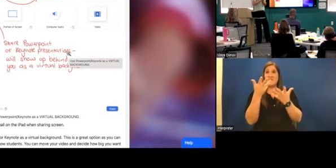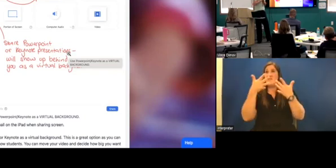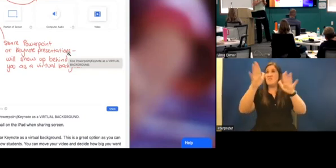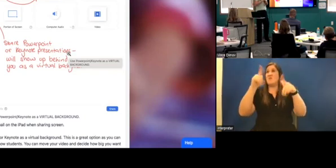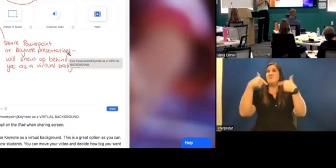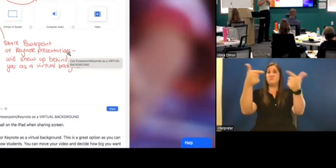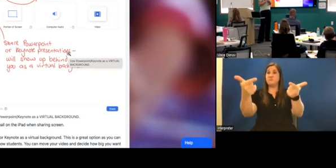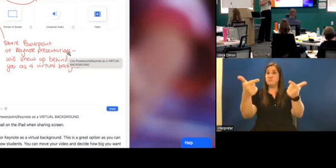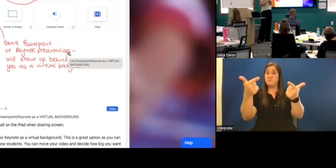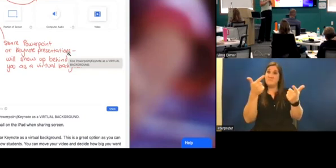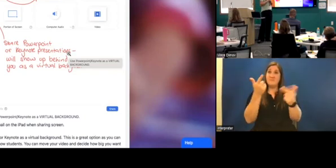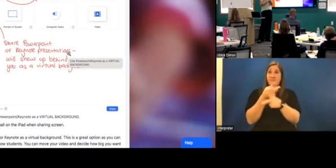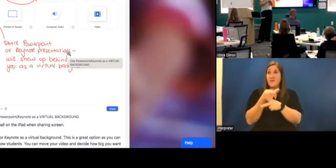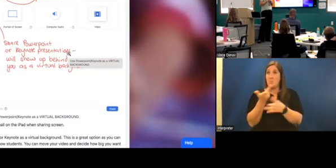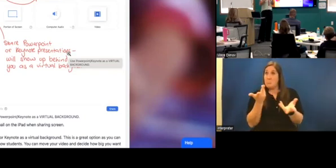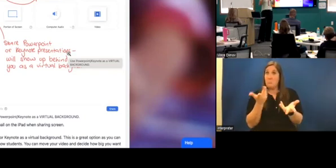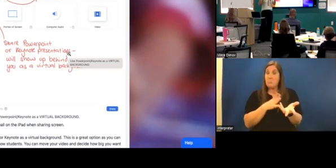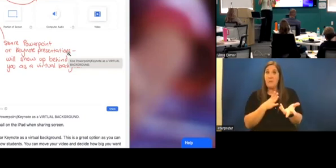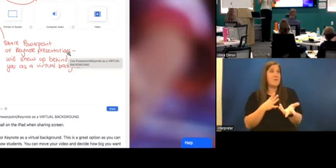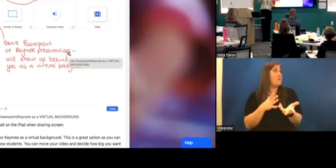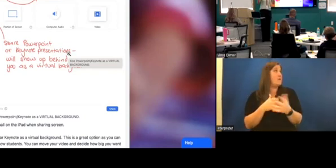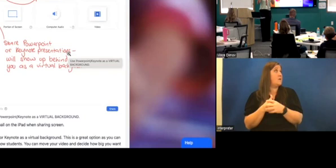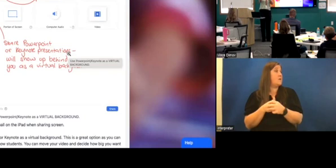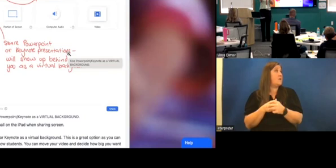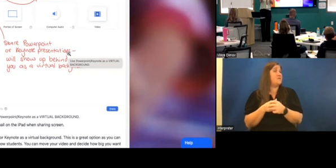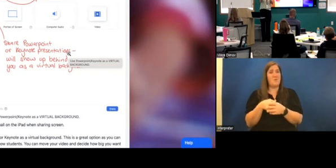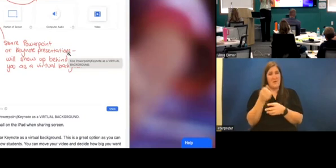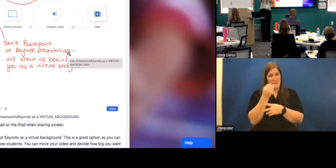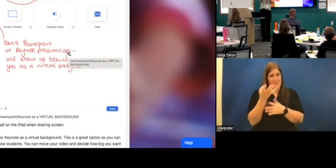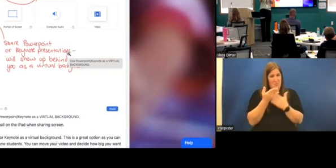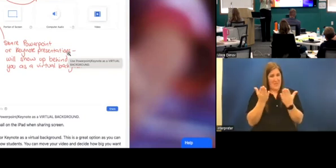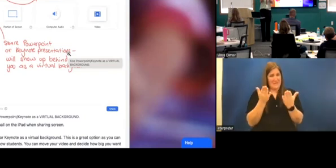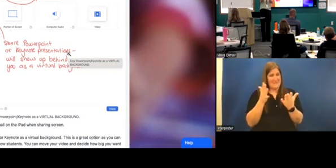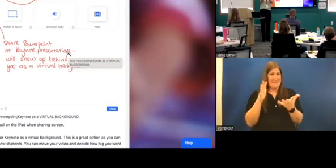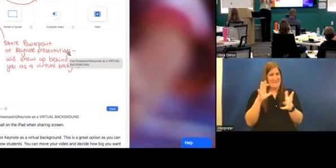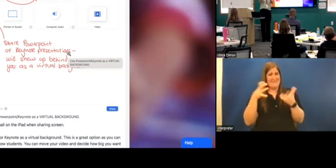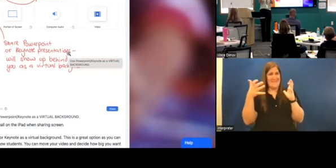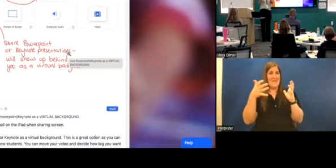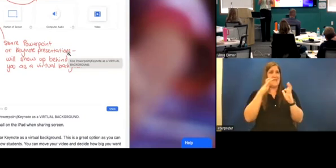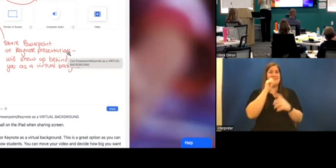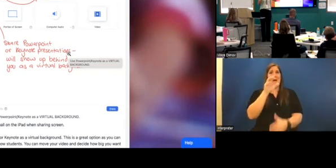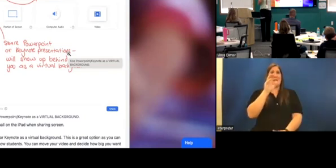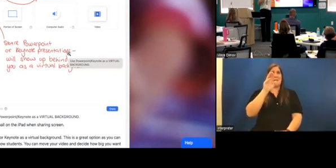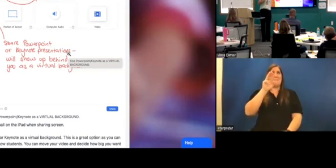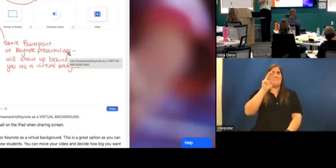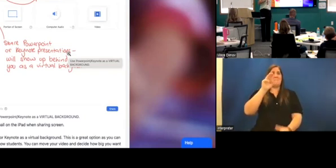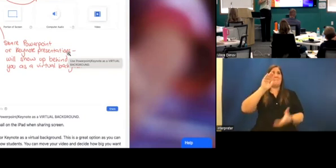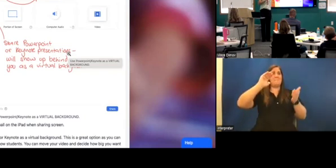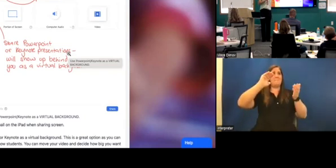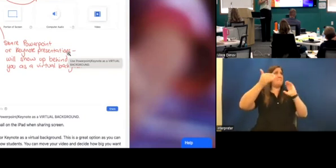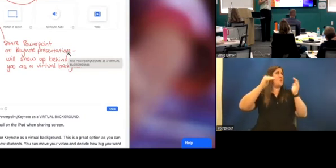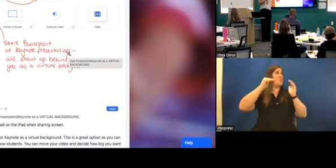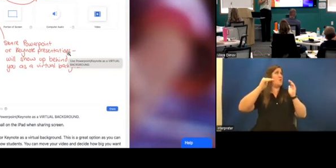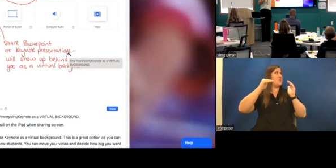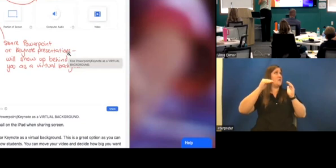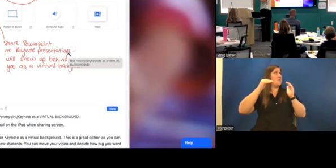work? So a few things that are wonky though, it's like not a mirror, whatever, right? So if something's right